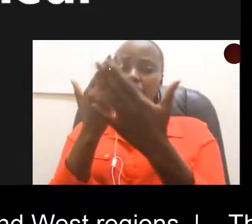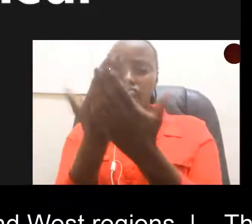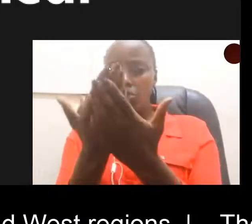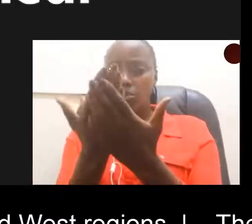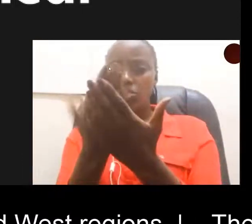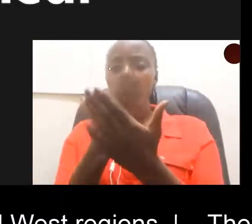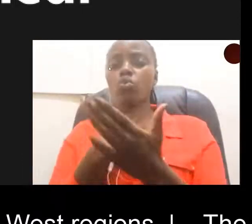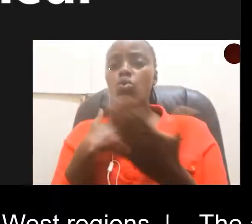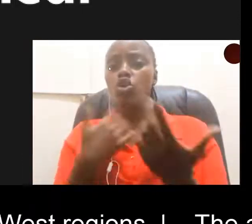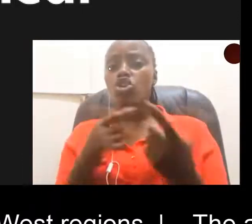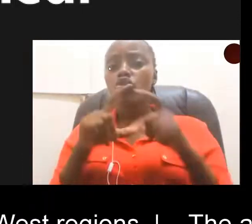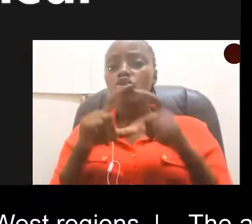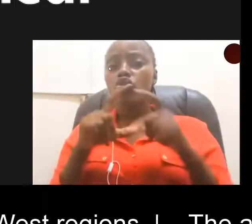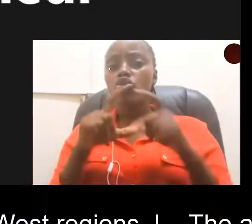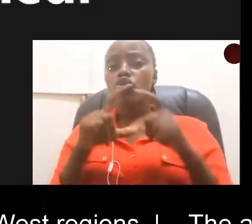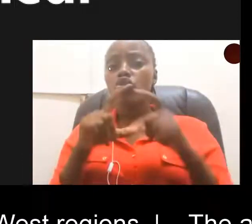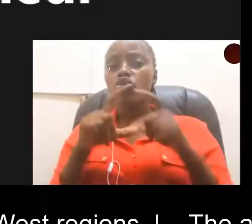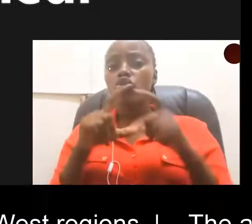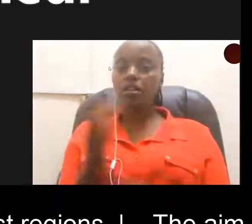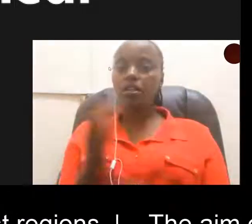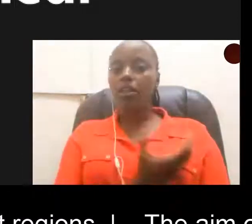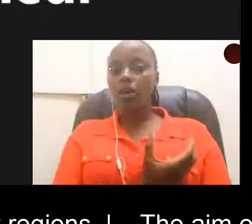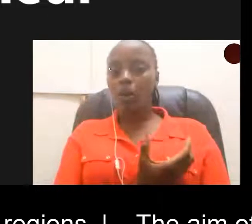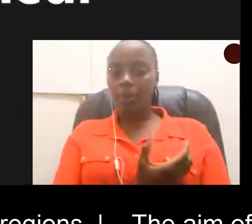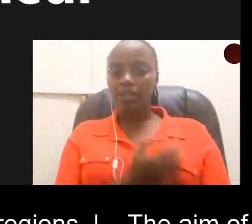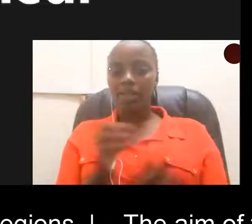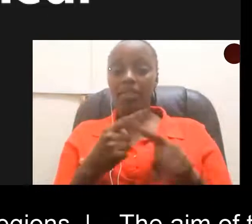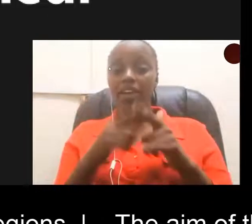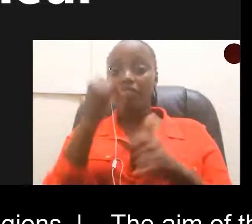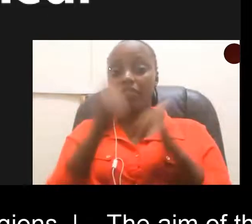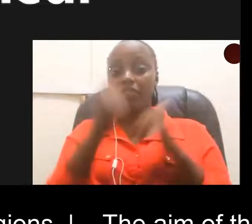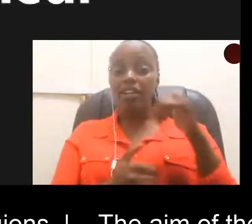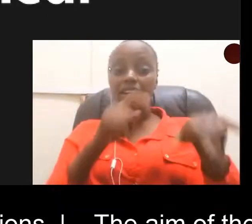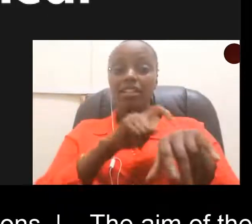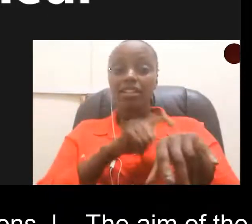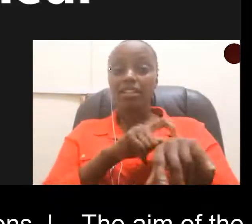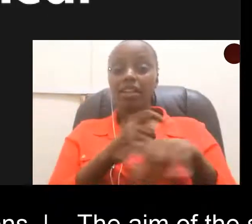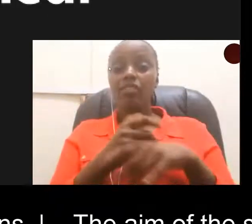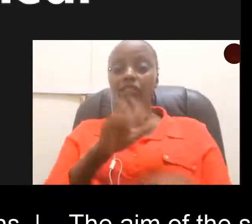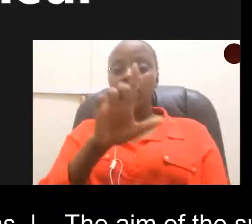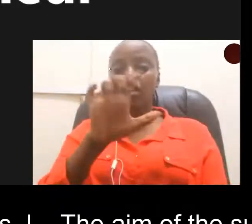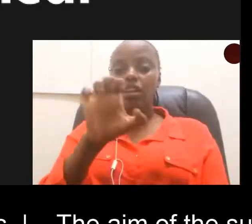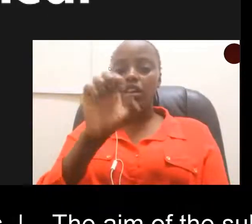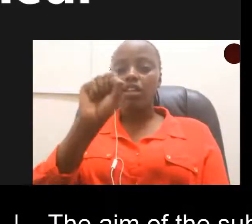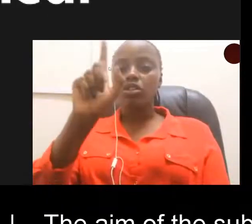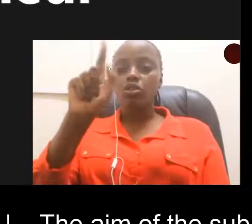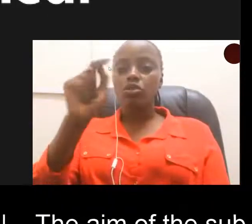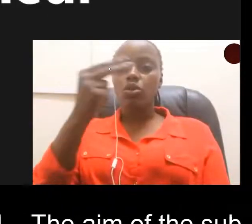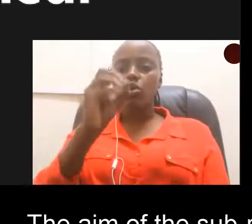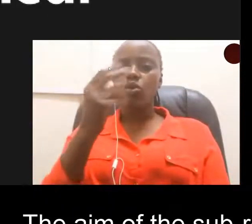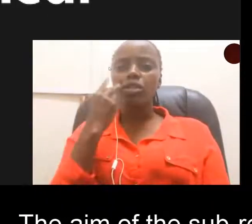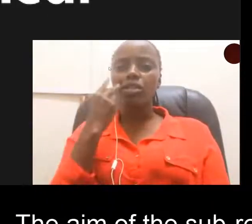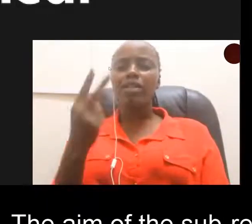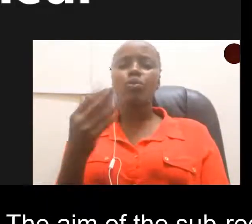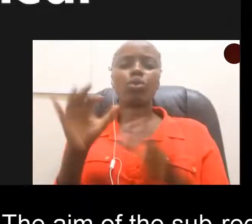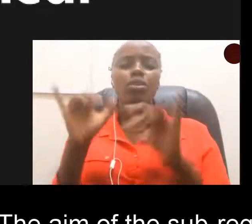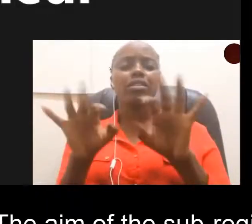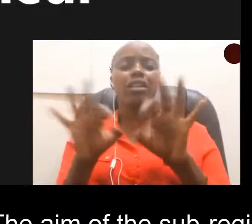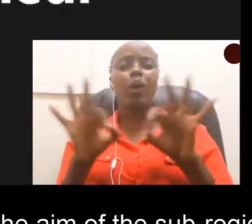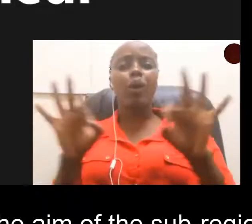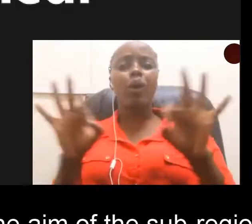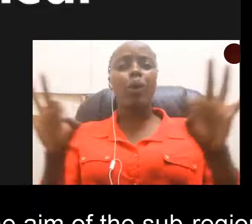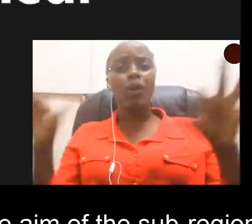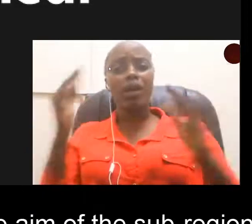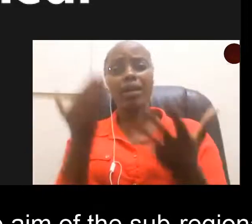host the committee. And then finally, when it was Lesotho, it looked like it's going to take a very long time and perhaps it